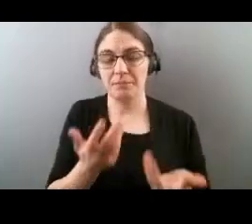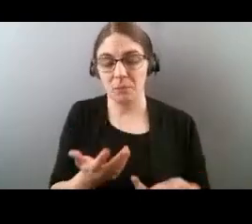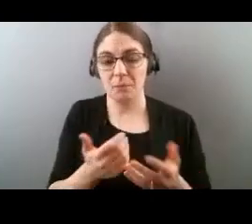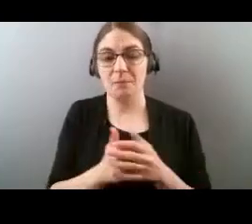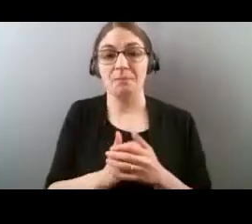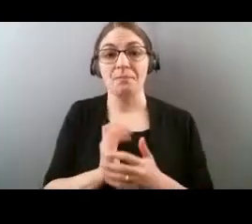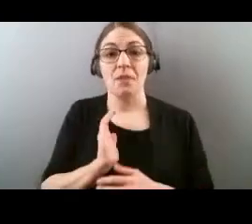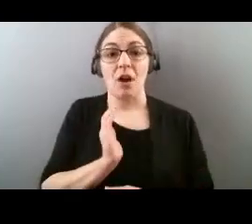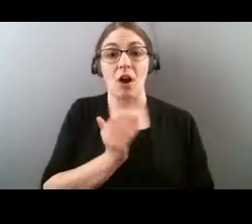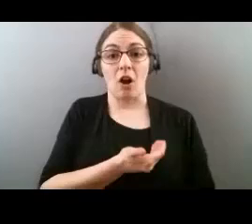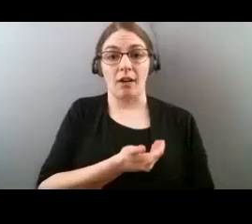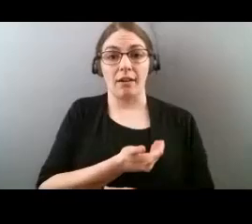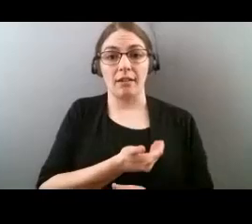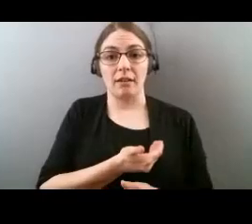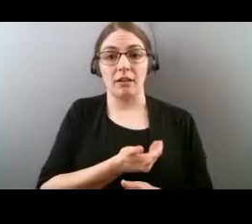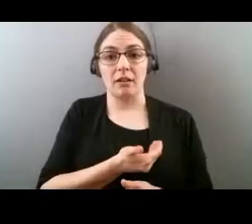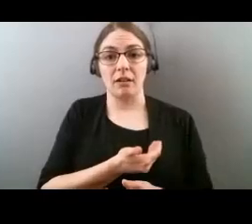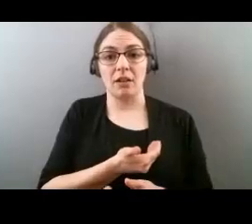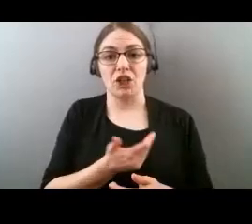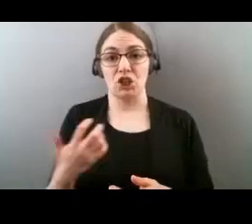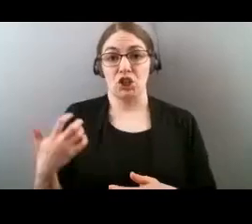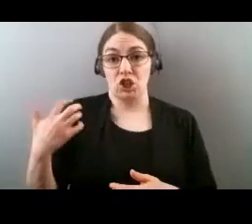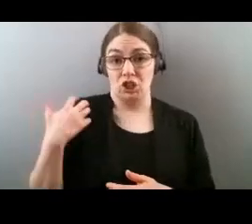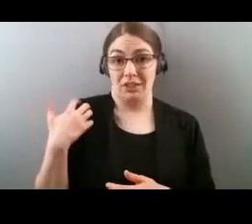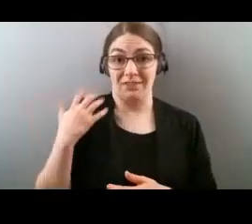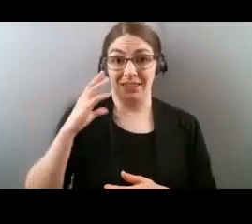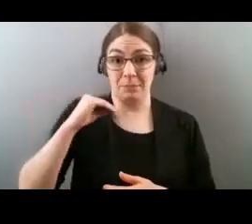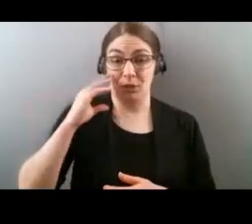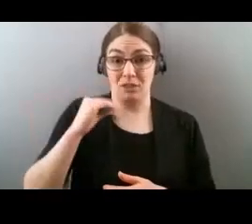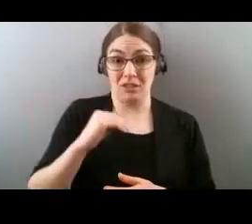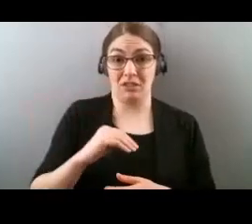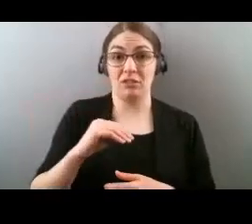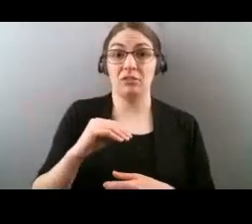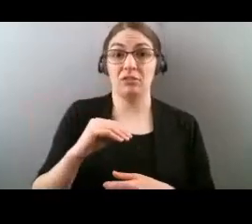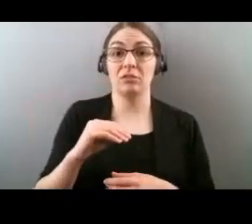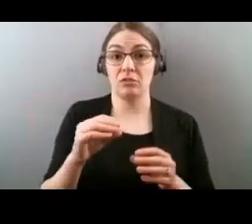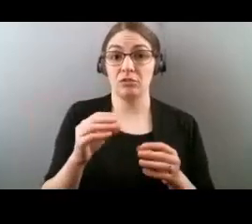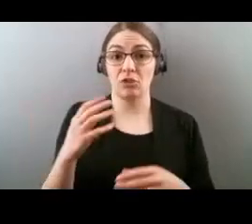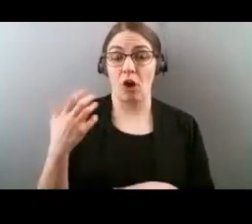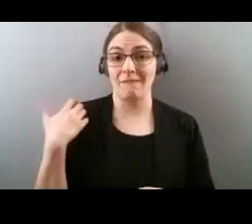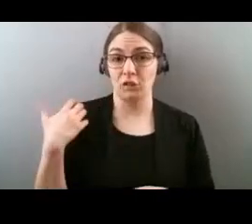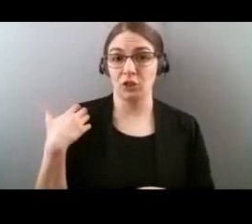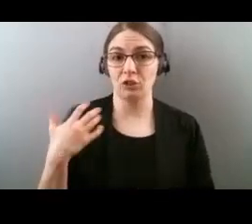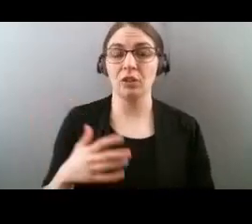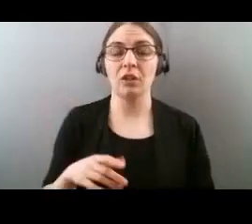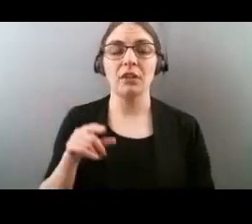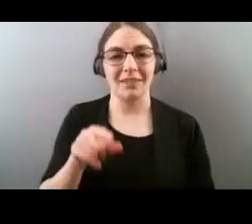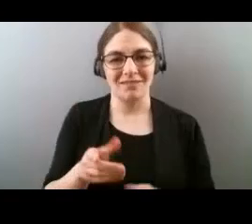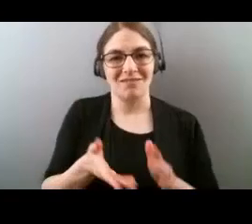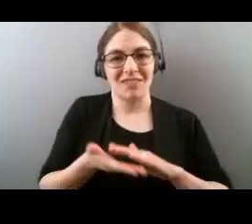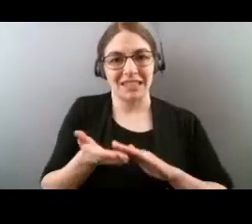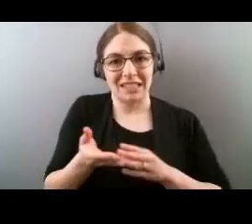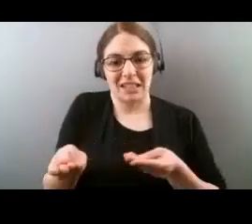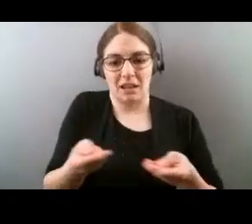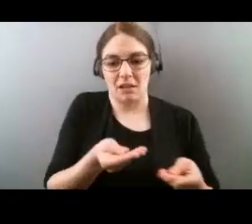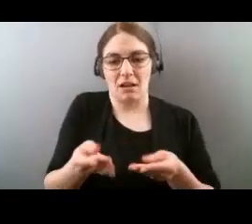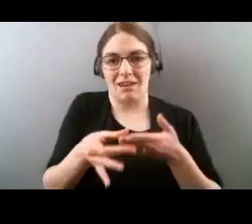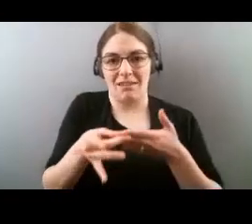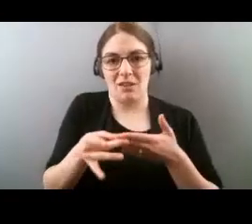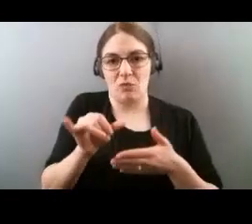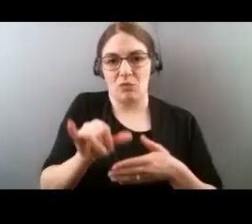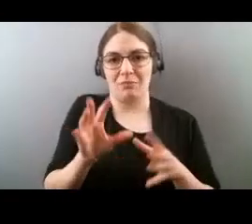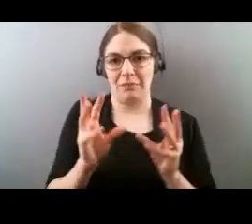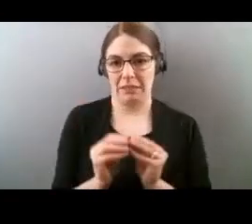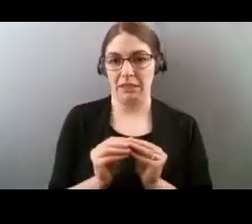our chief experience officer is the person that facilitates those meetings. So her connections, she will